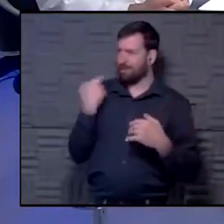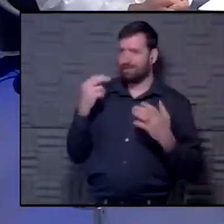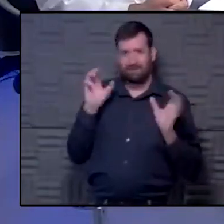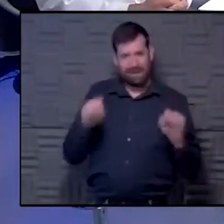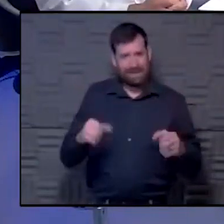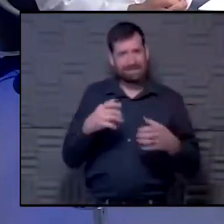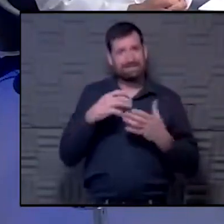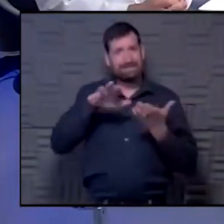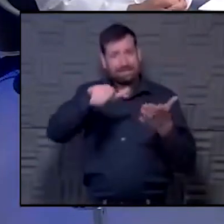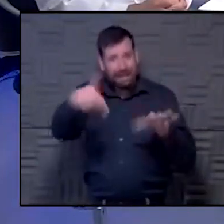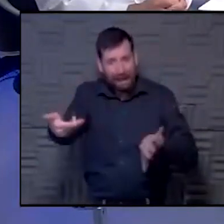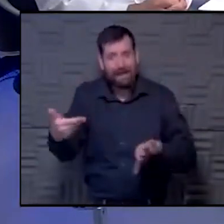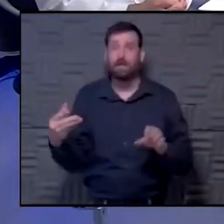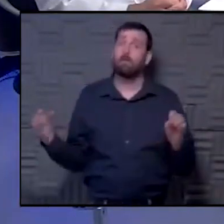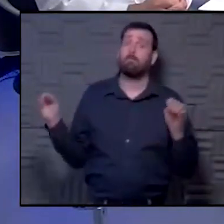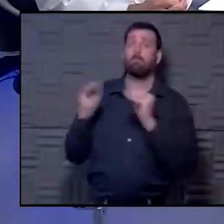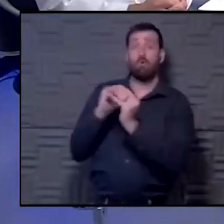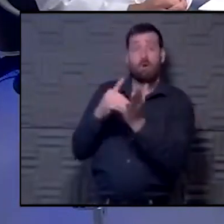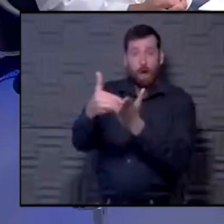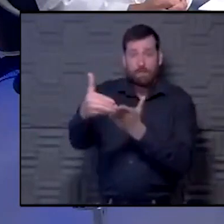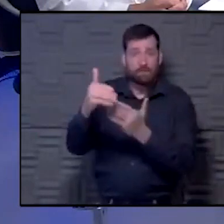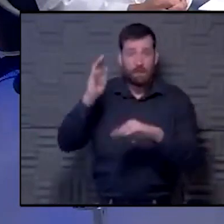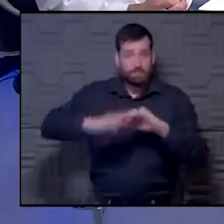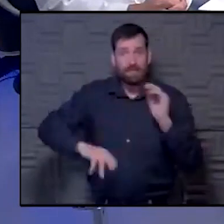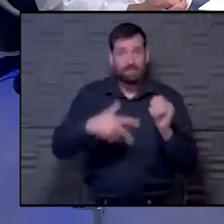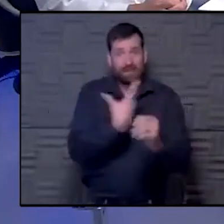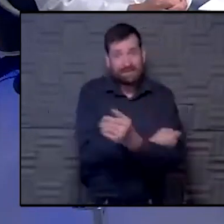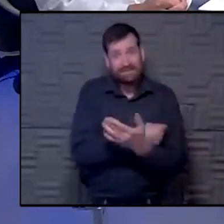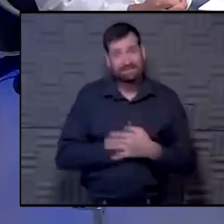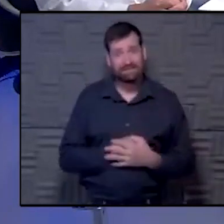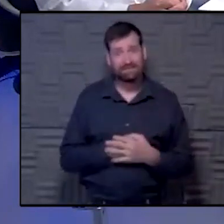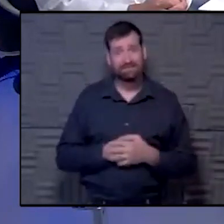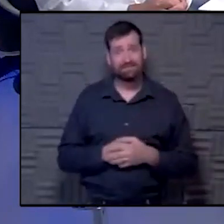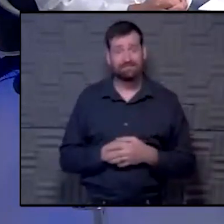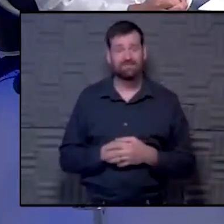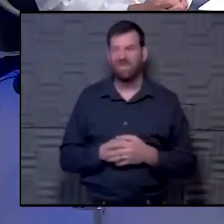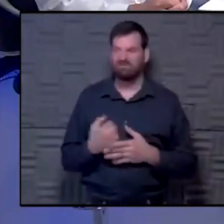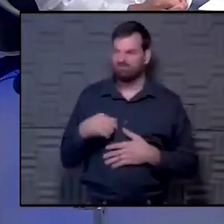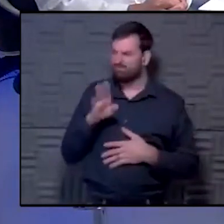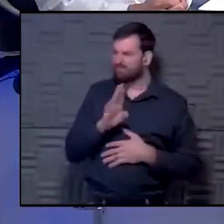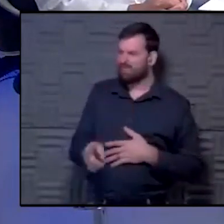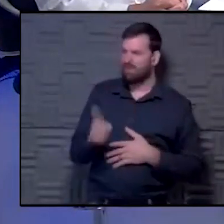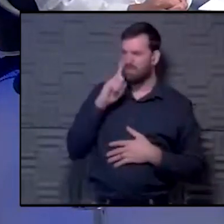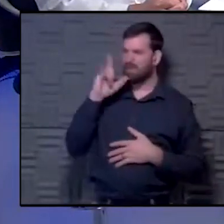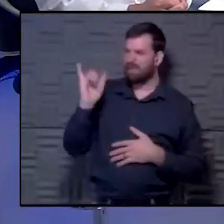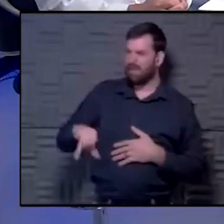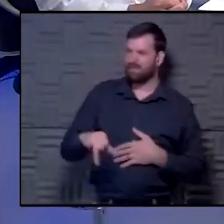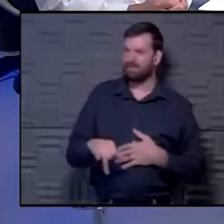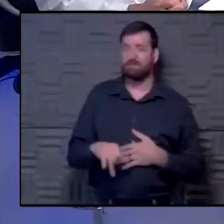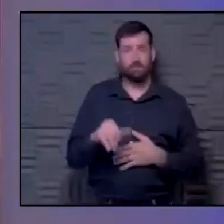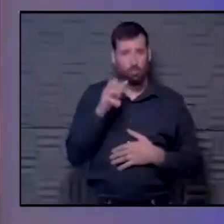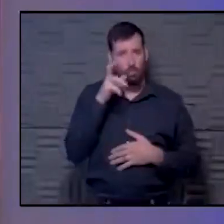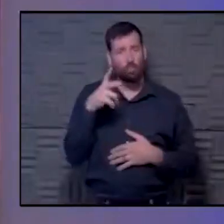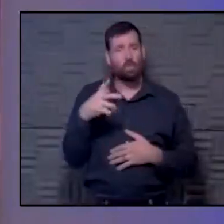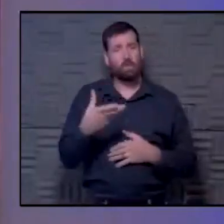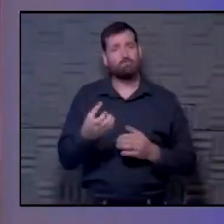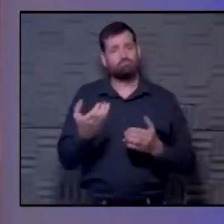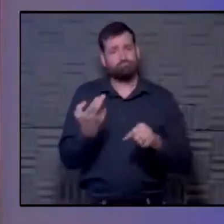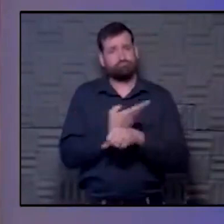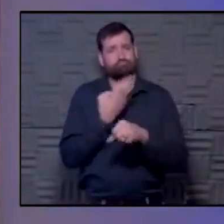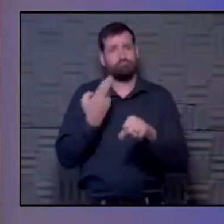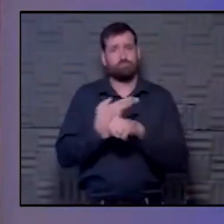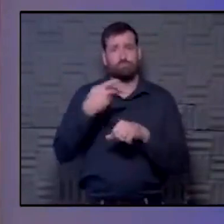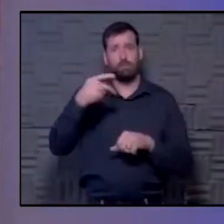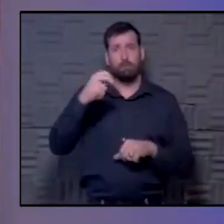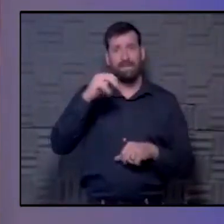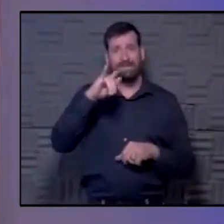die, yeah. I mean, people have died. It's much more common, people, than it is with vaccination. Yeah, I never really thought about that. And we'll take penicillin like it's a